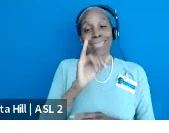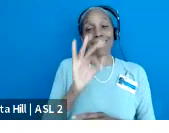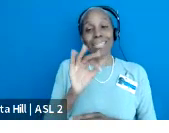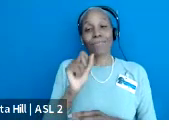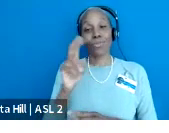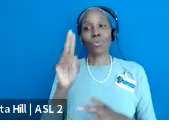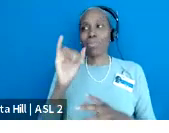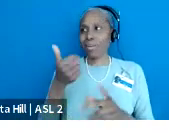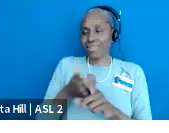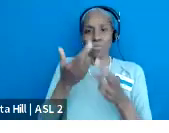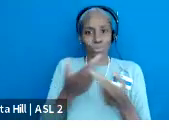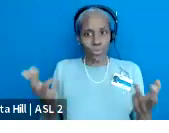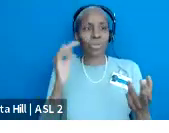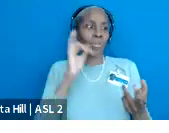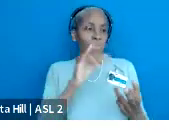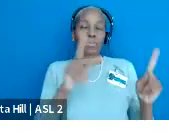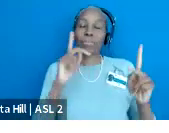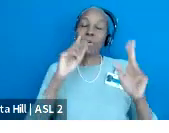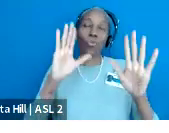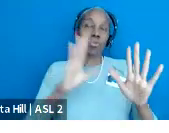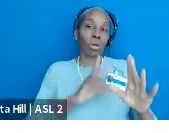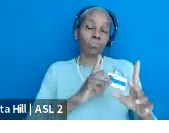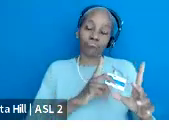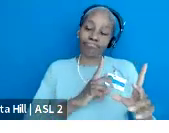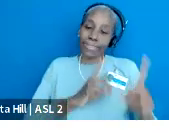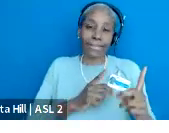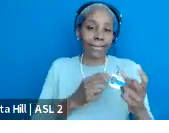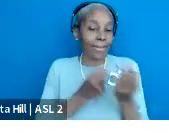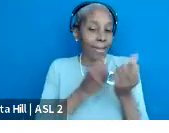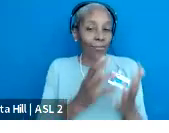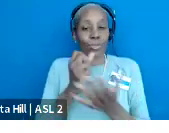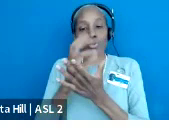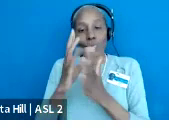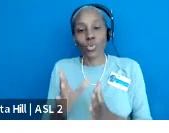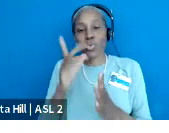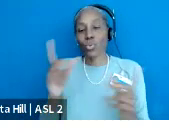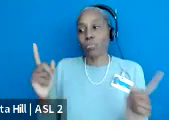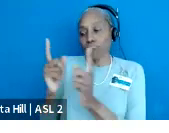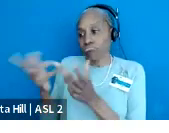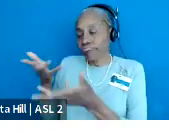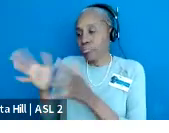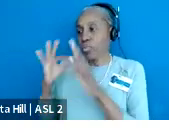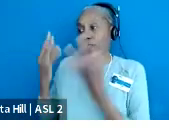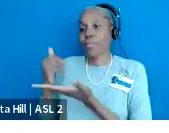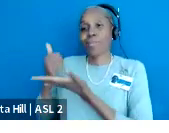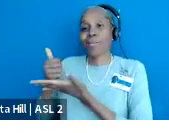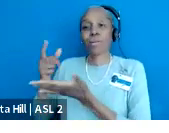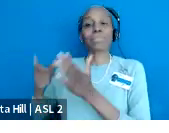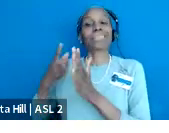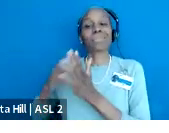resource. These folks are really wonderful, dedicated advocates, social workers who can work with families too to help